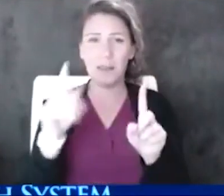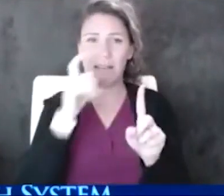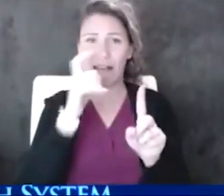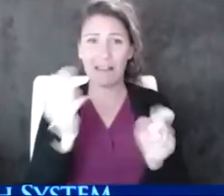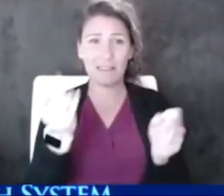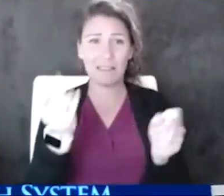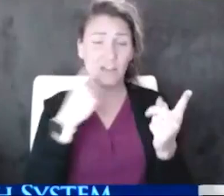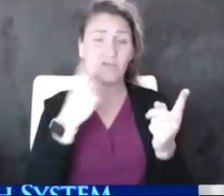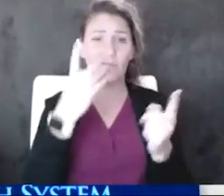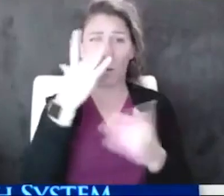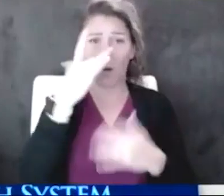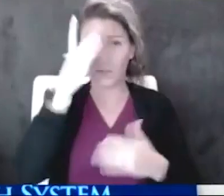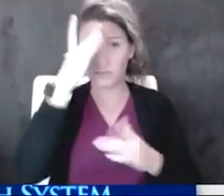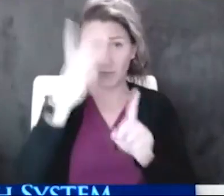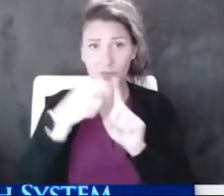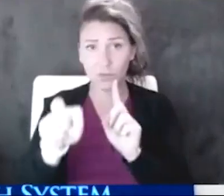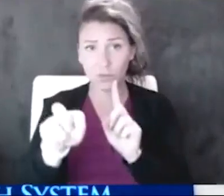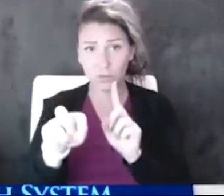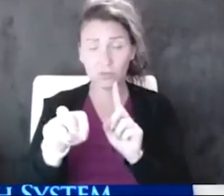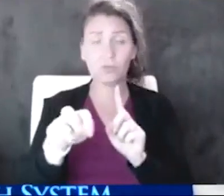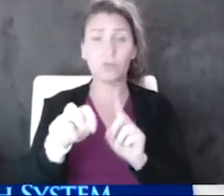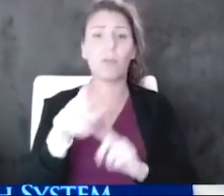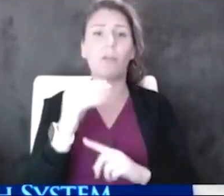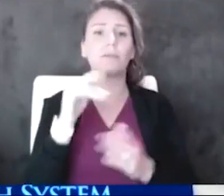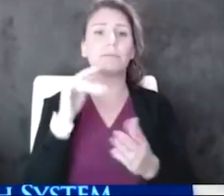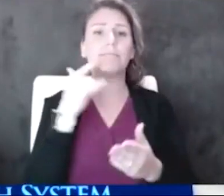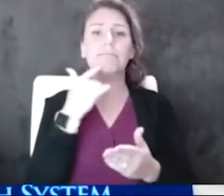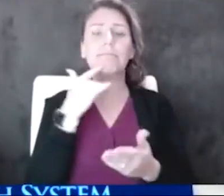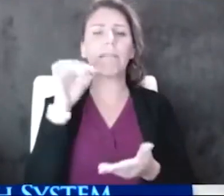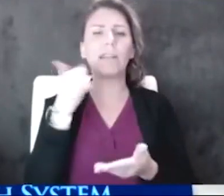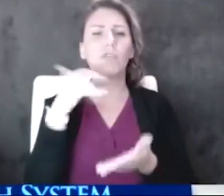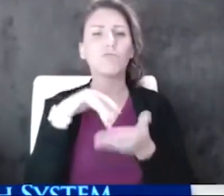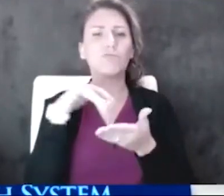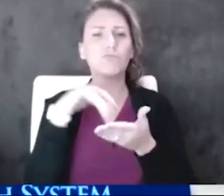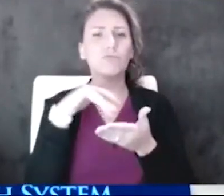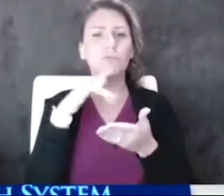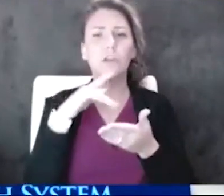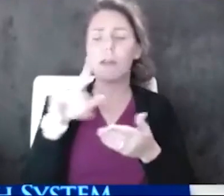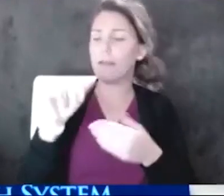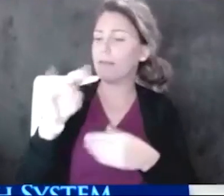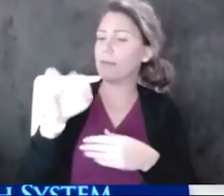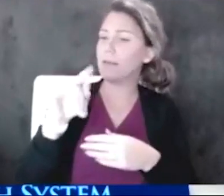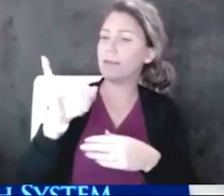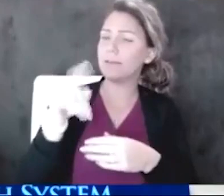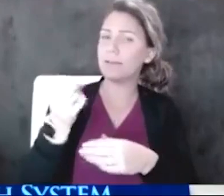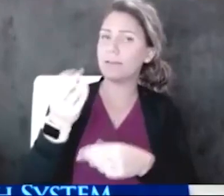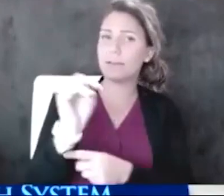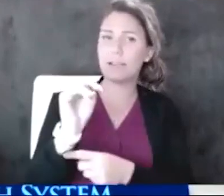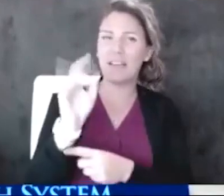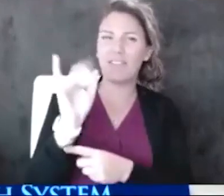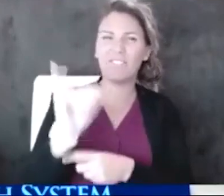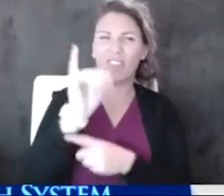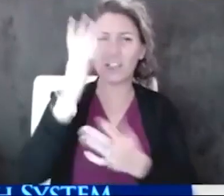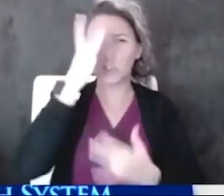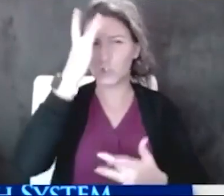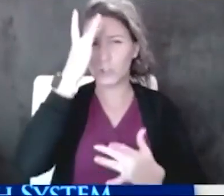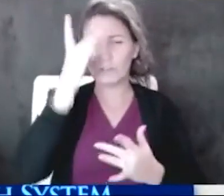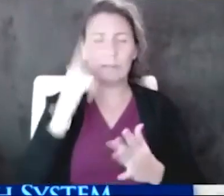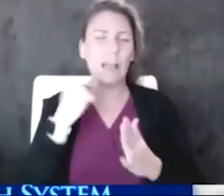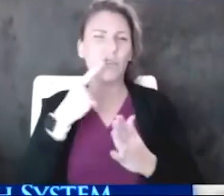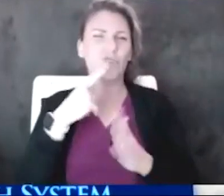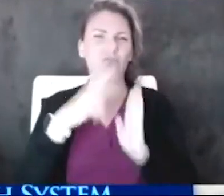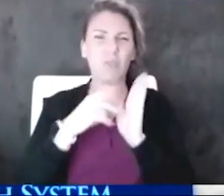saying that, though, another study out yesterday in Lancet Infectious Disease, and I have to read the actual study. I've only read the summary of the study so